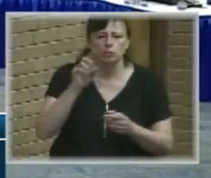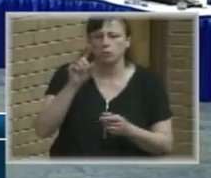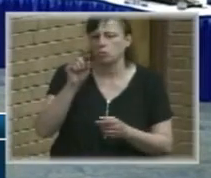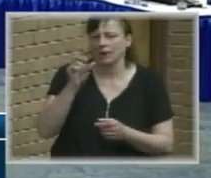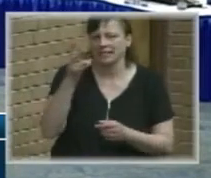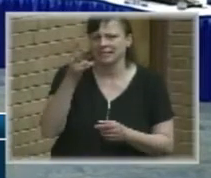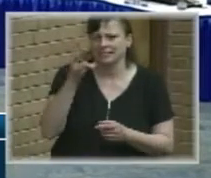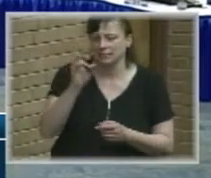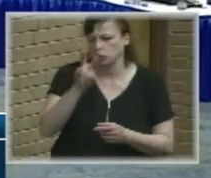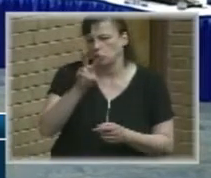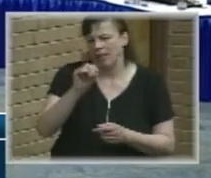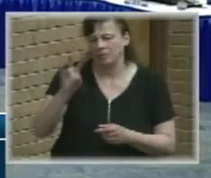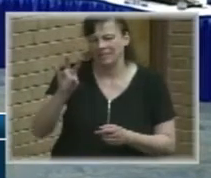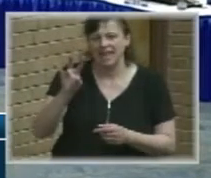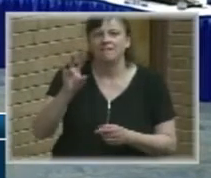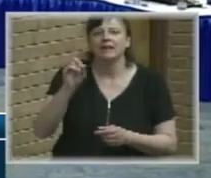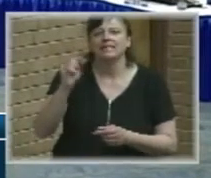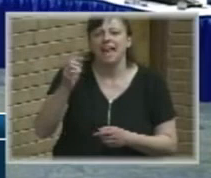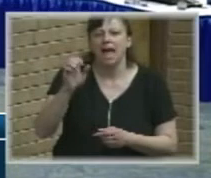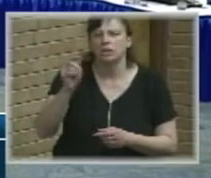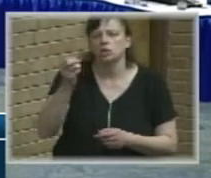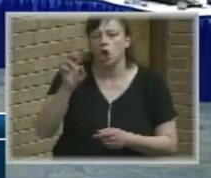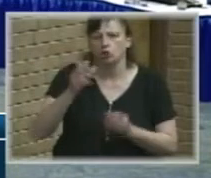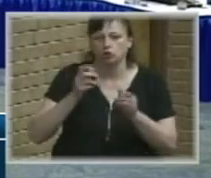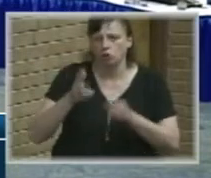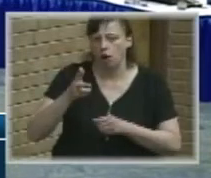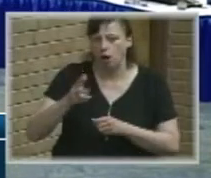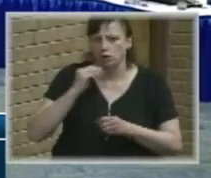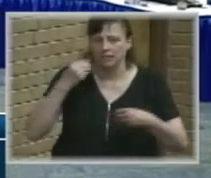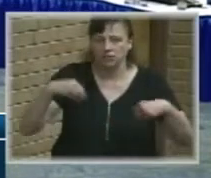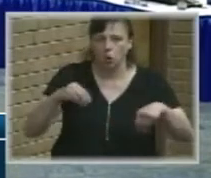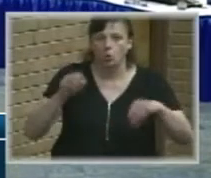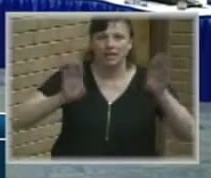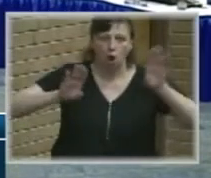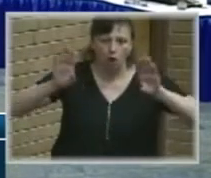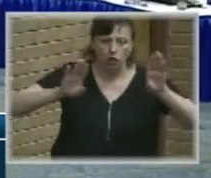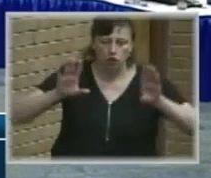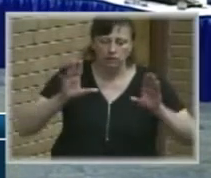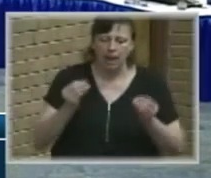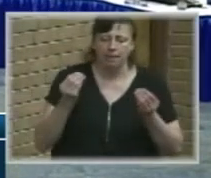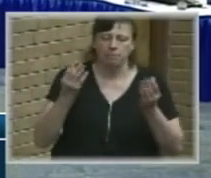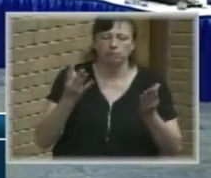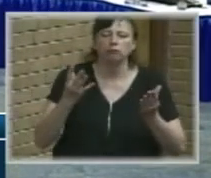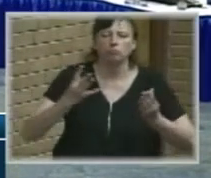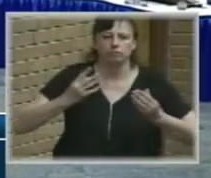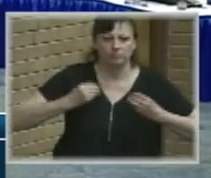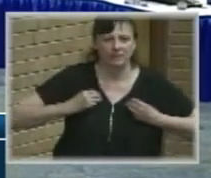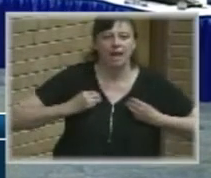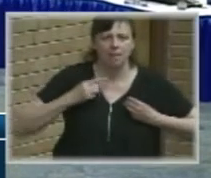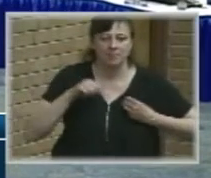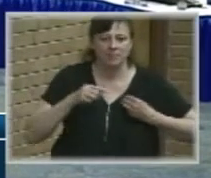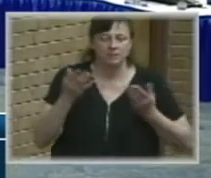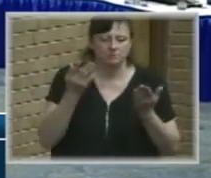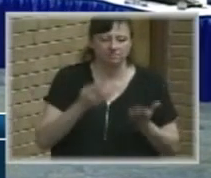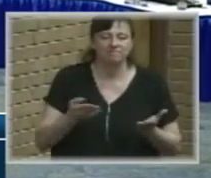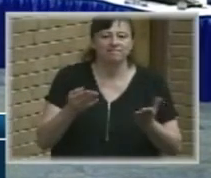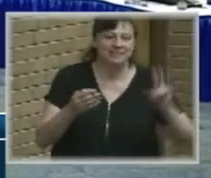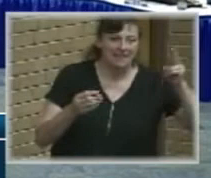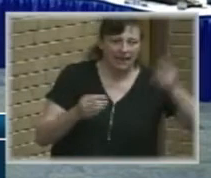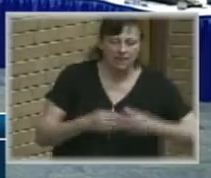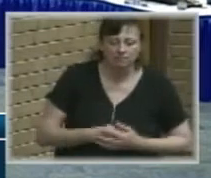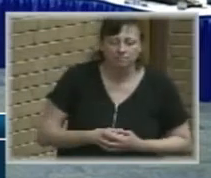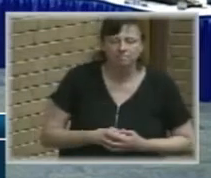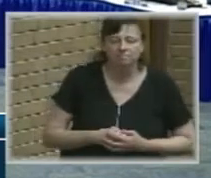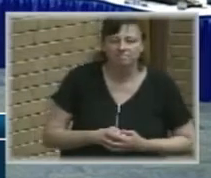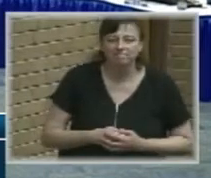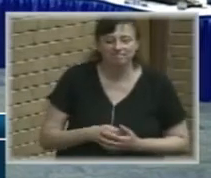Dodge Charger as surplus to be sold at auction. I move we adopt the resolution as prepared by the attorney to the town. Second. A